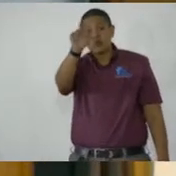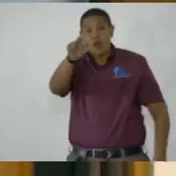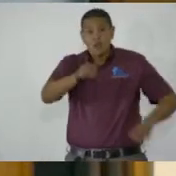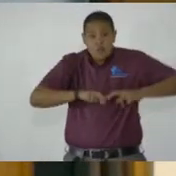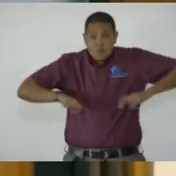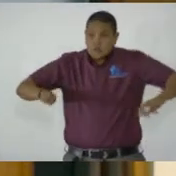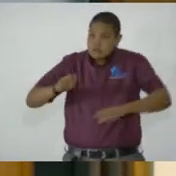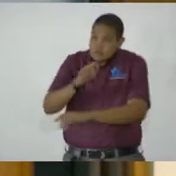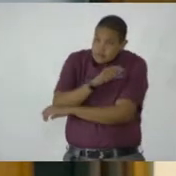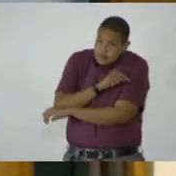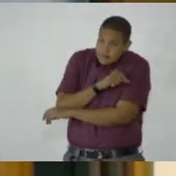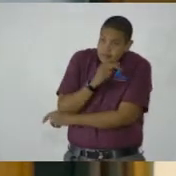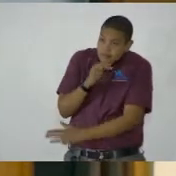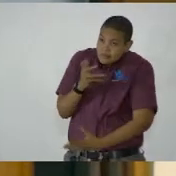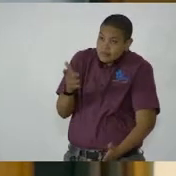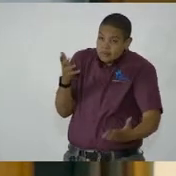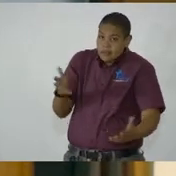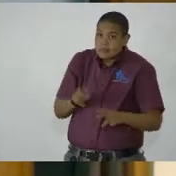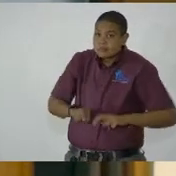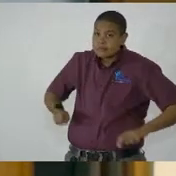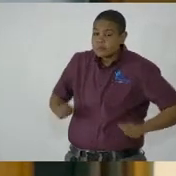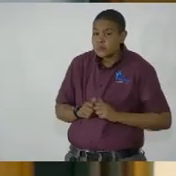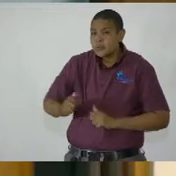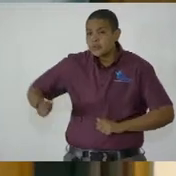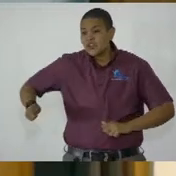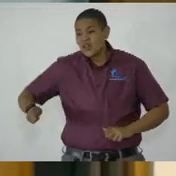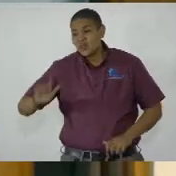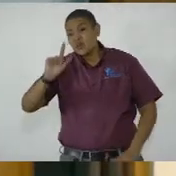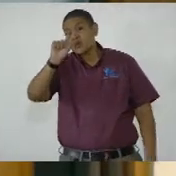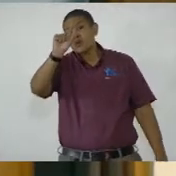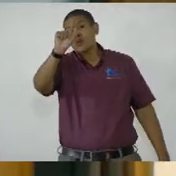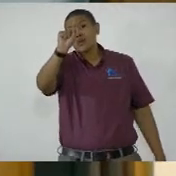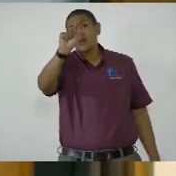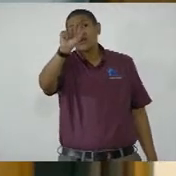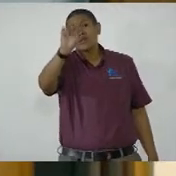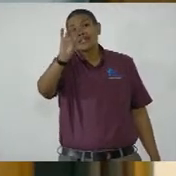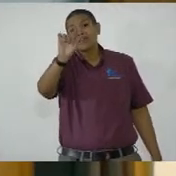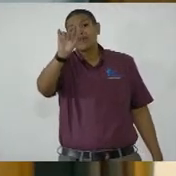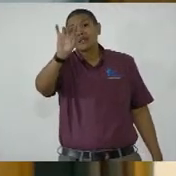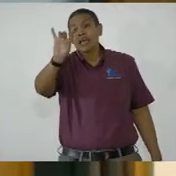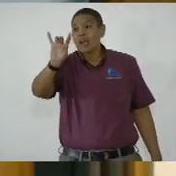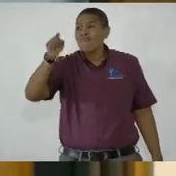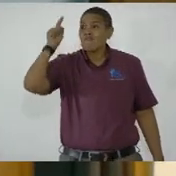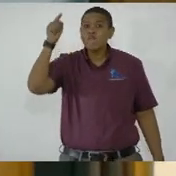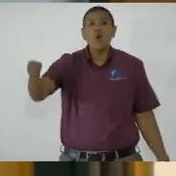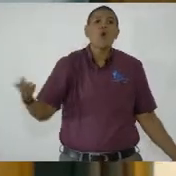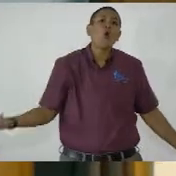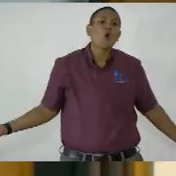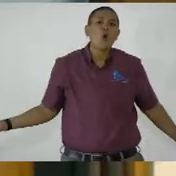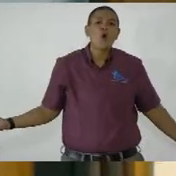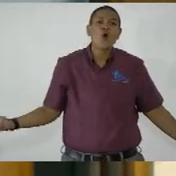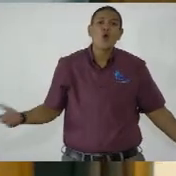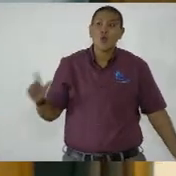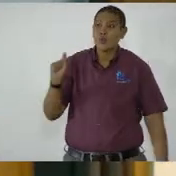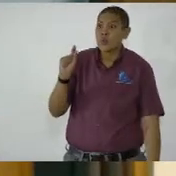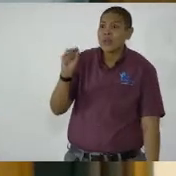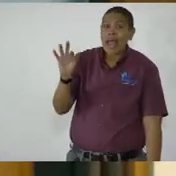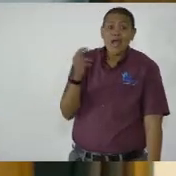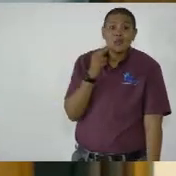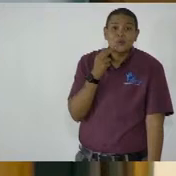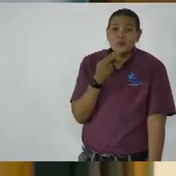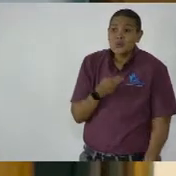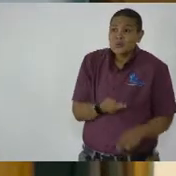2027, 2028, and it won't be long before they go for 2029. Madam Speaker, this